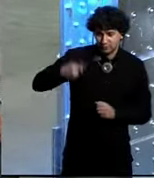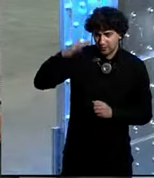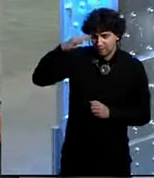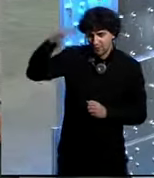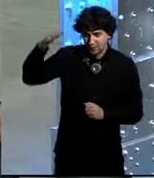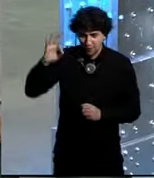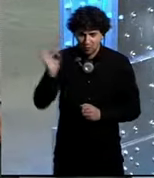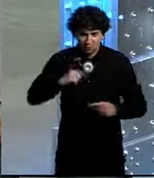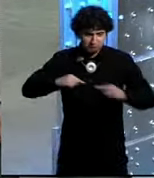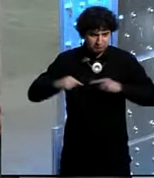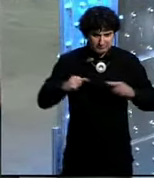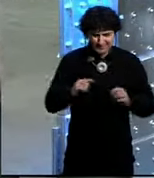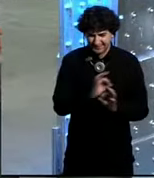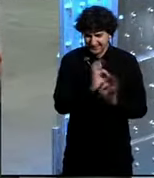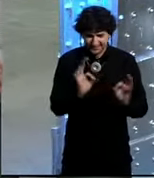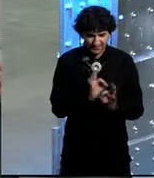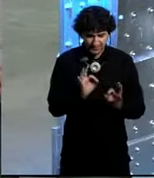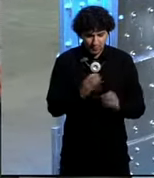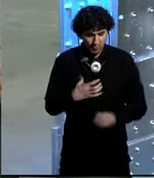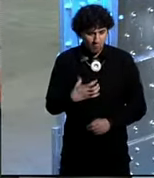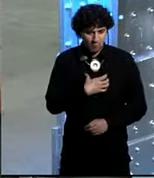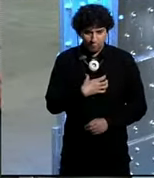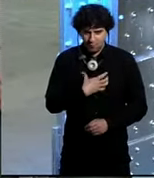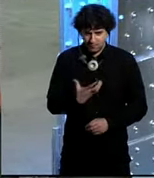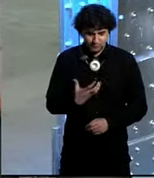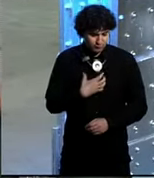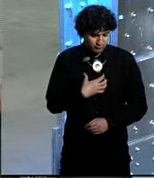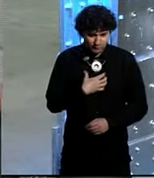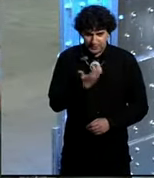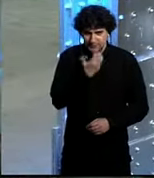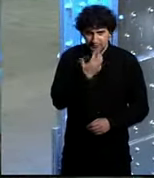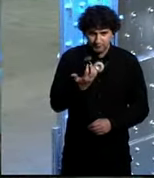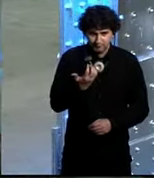even no film director, can